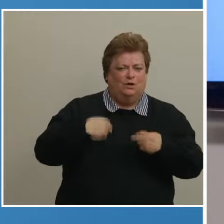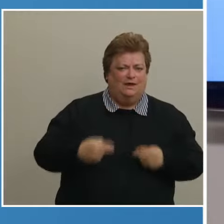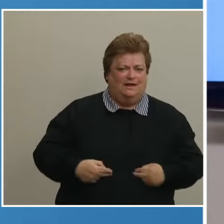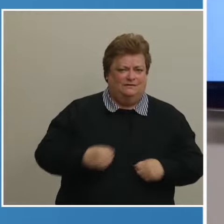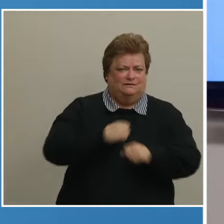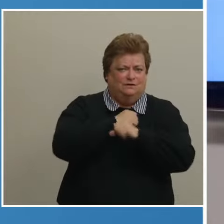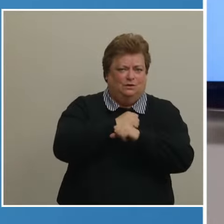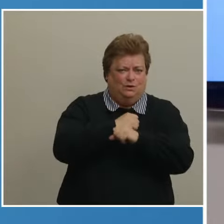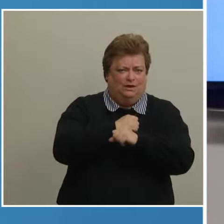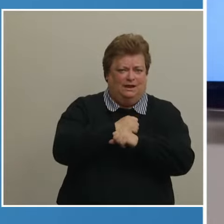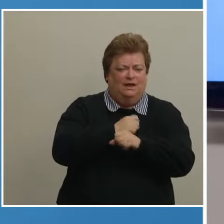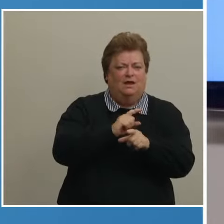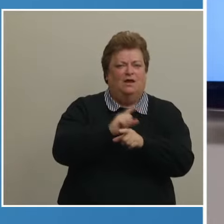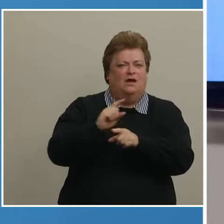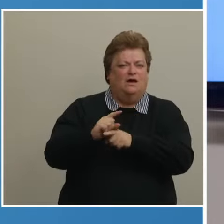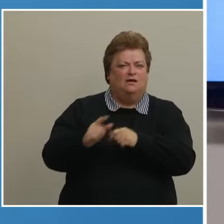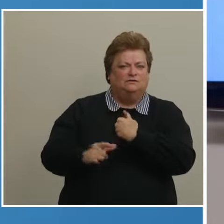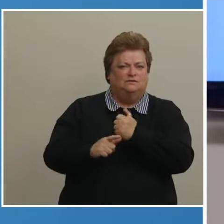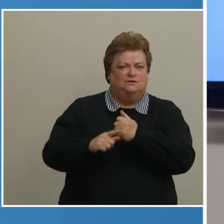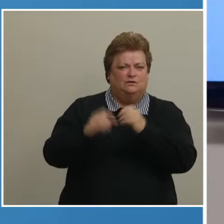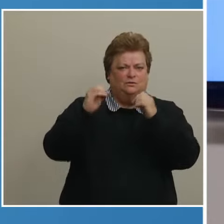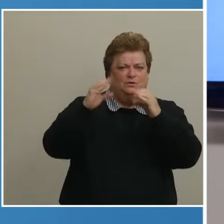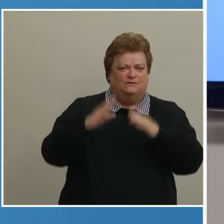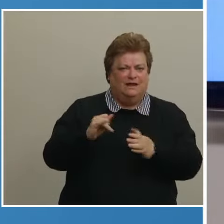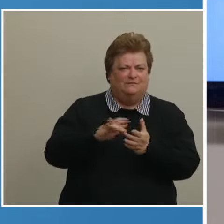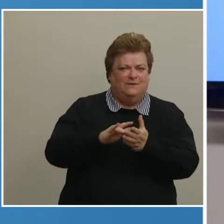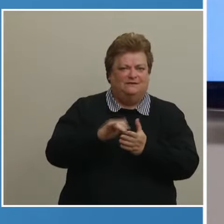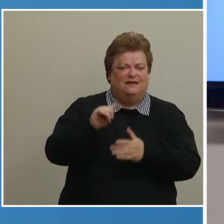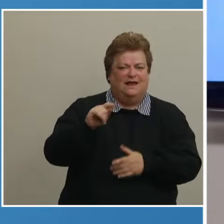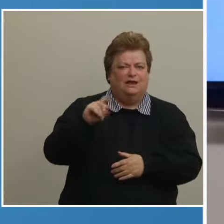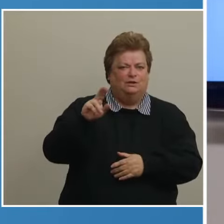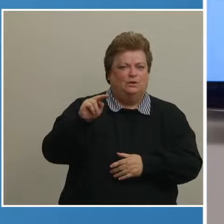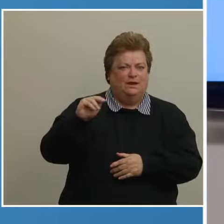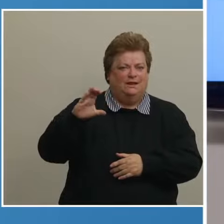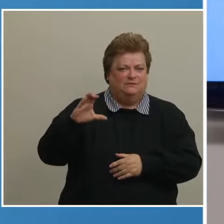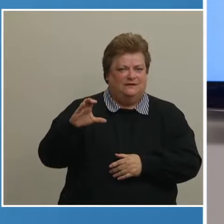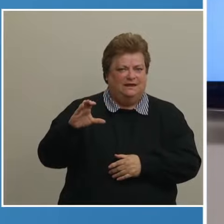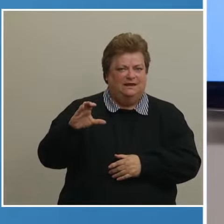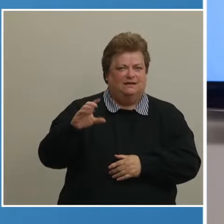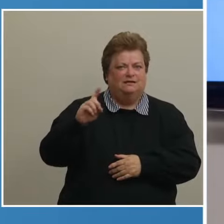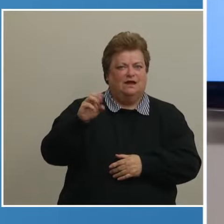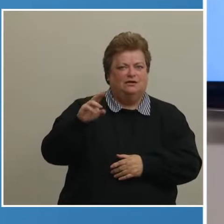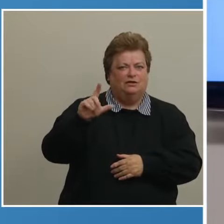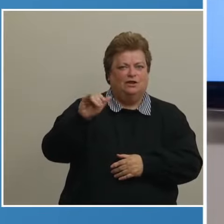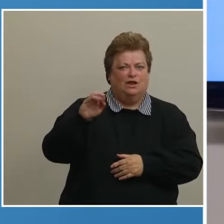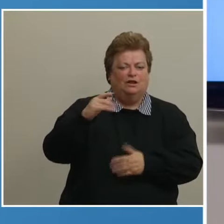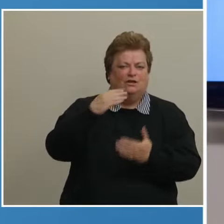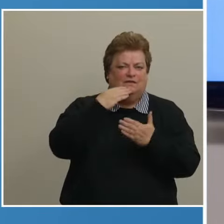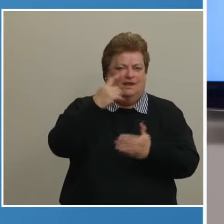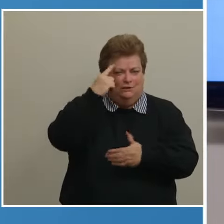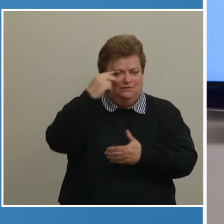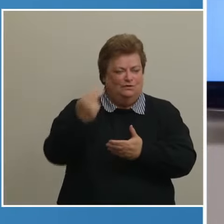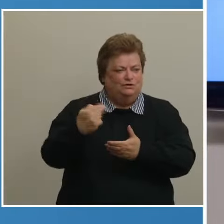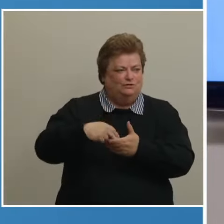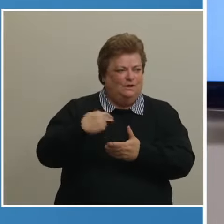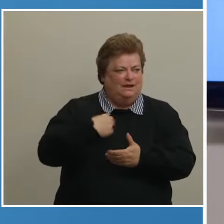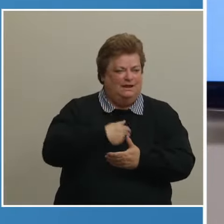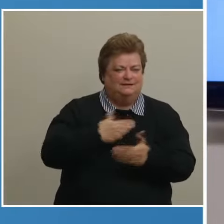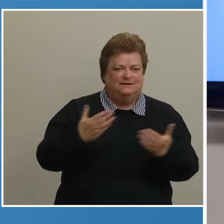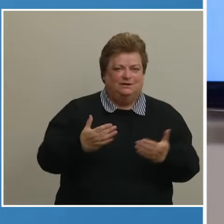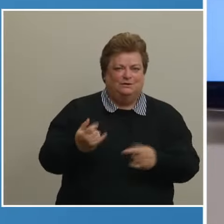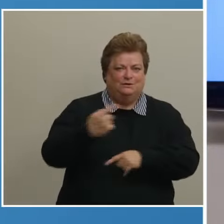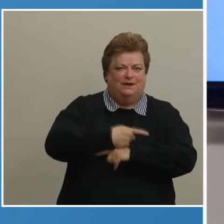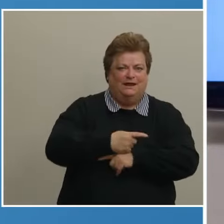Security. He is also an Associate Professor of Medicine at UNMC. Dr. Lawler, thanks for joining us today.